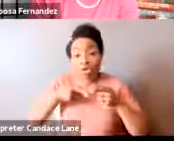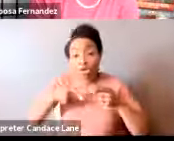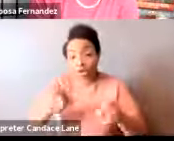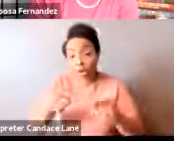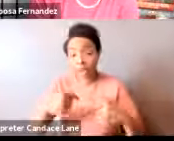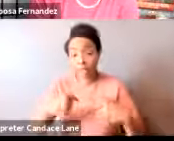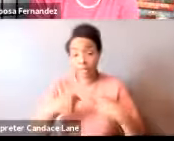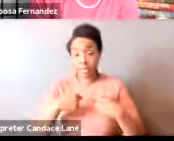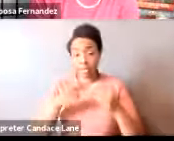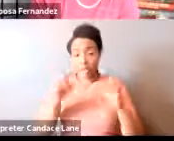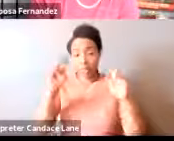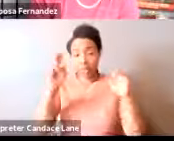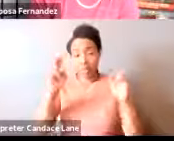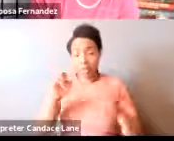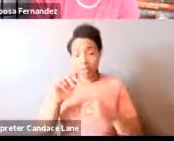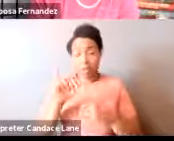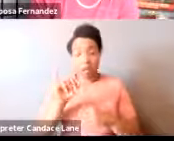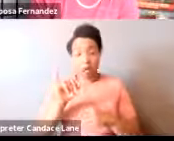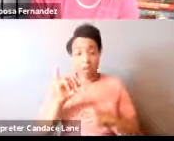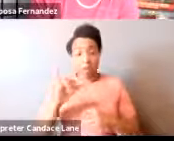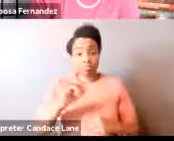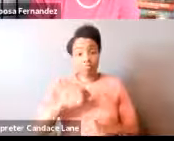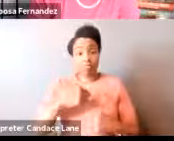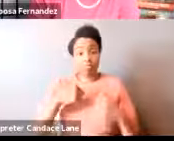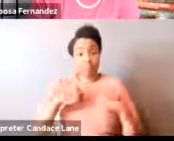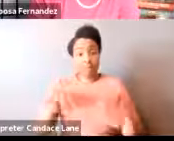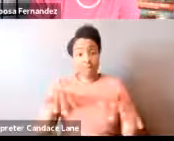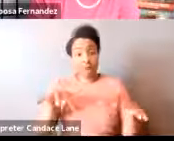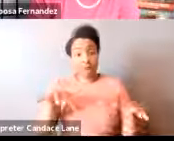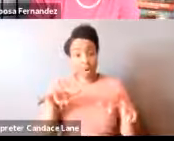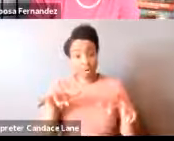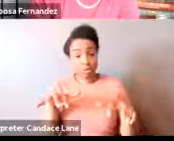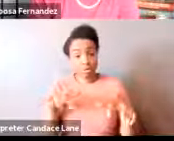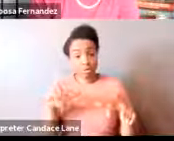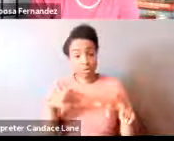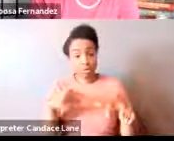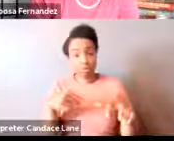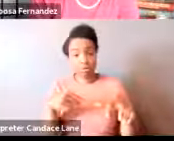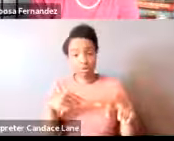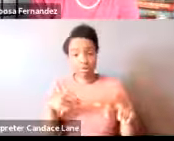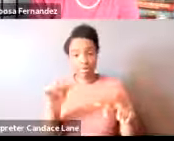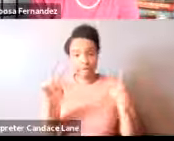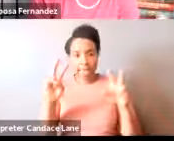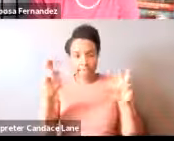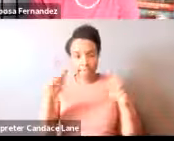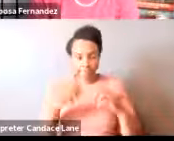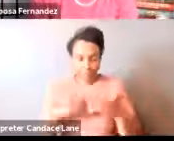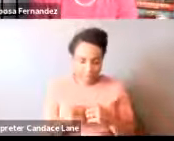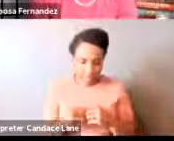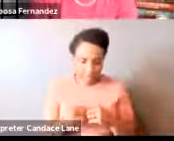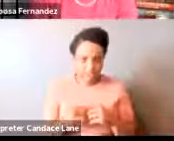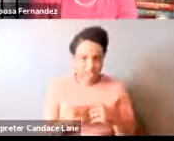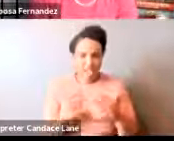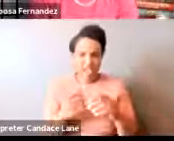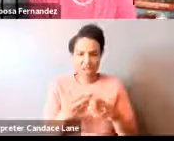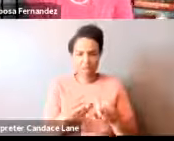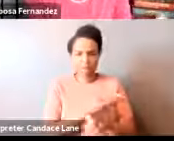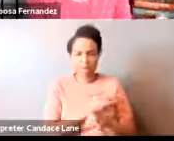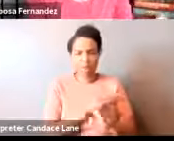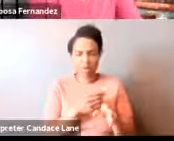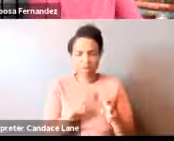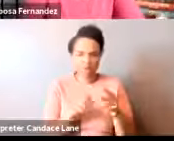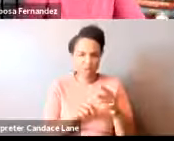and I say this during the very beginning, the earlier part of this crisis, and yes, we're always in